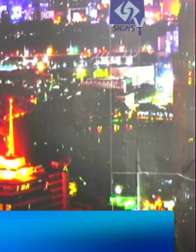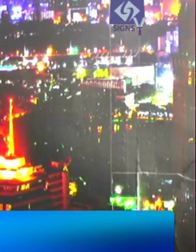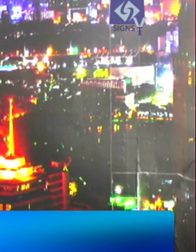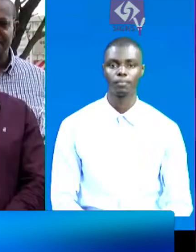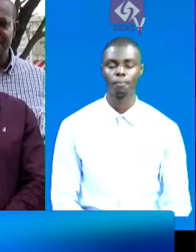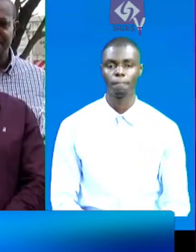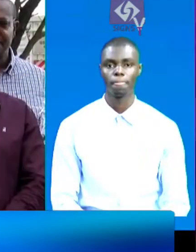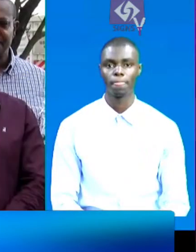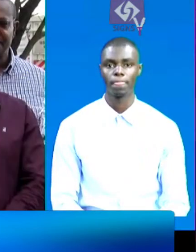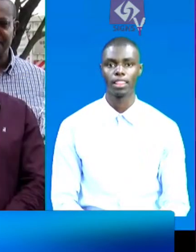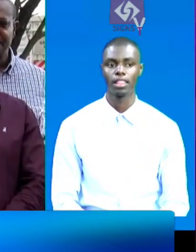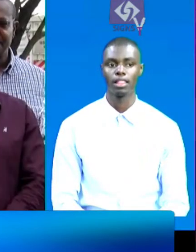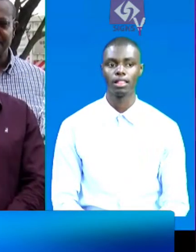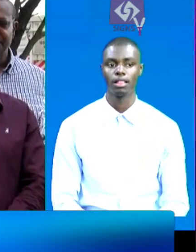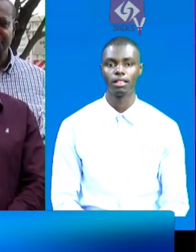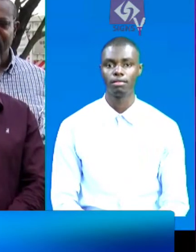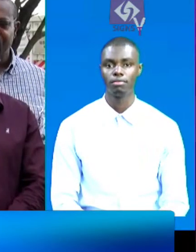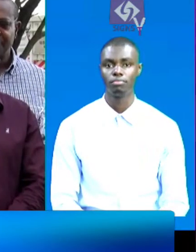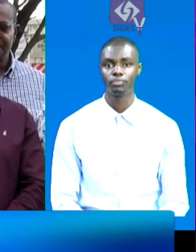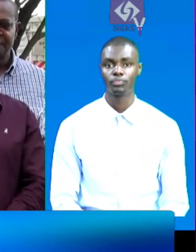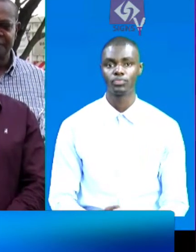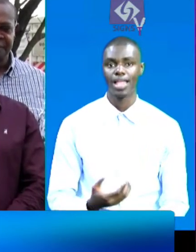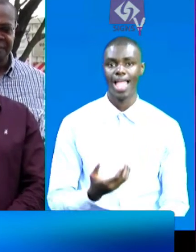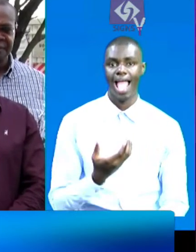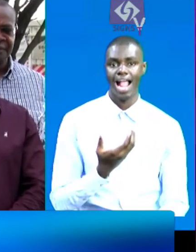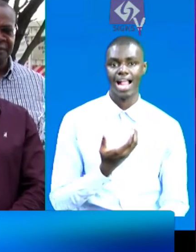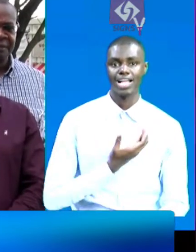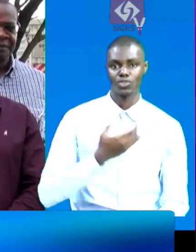at the floor of the House. The Council of